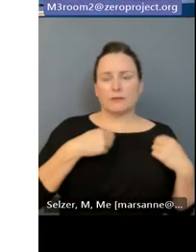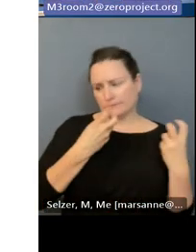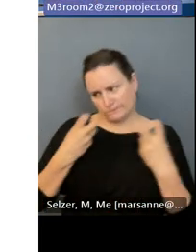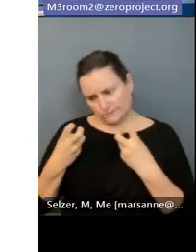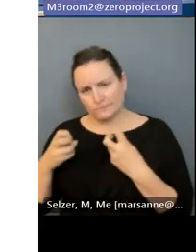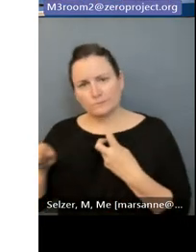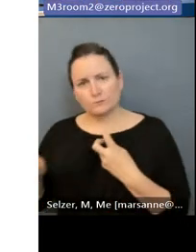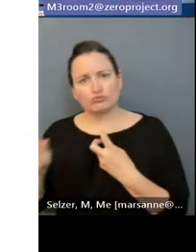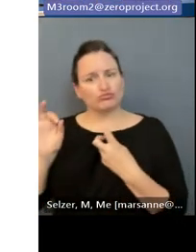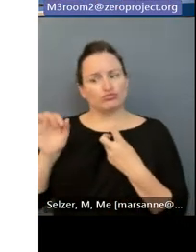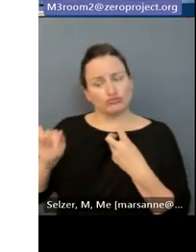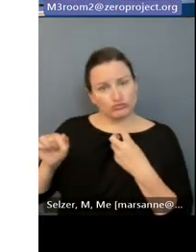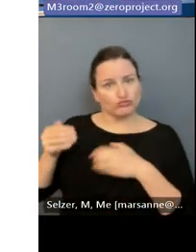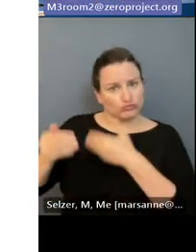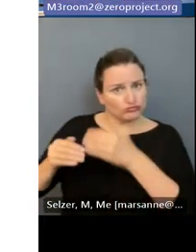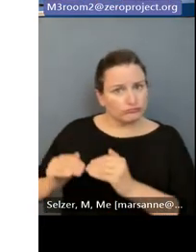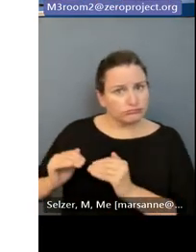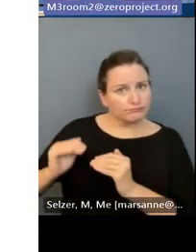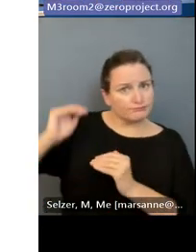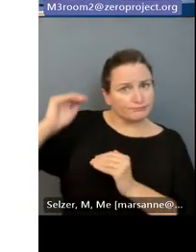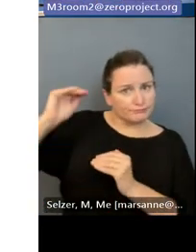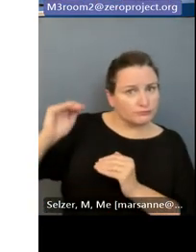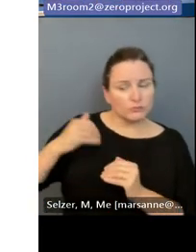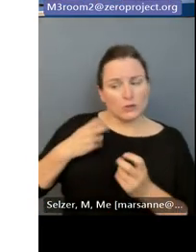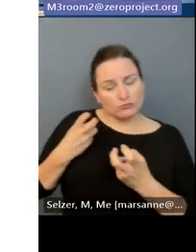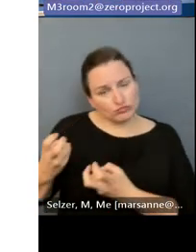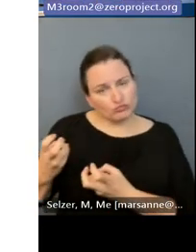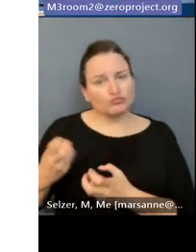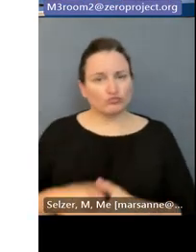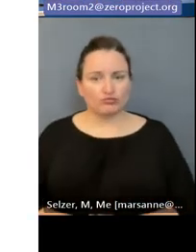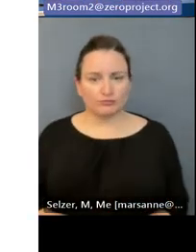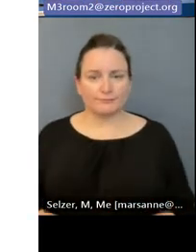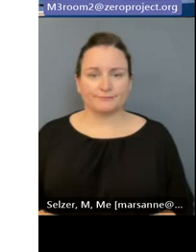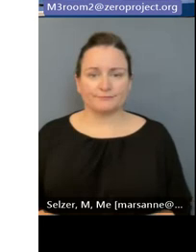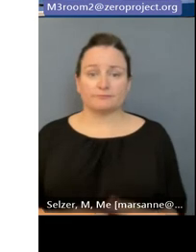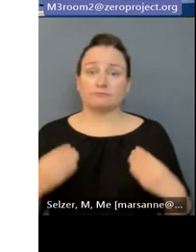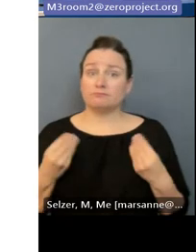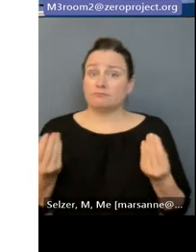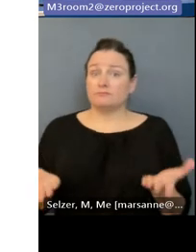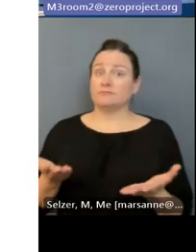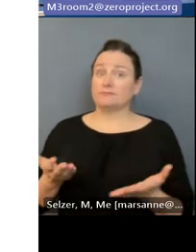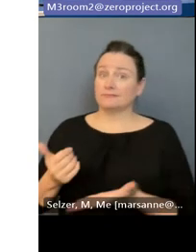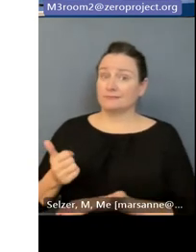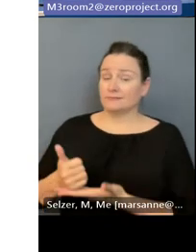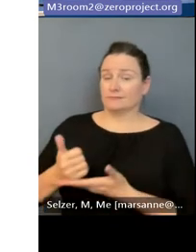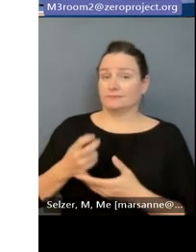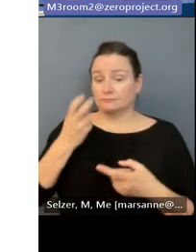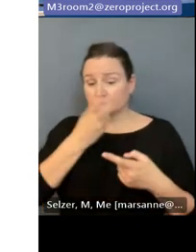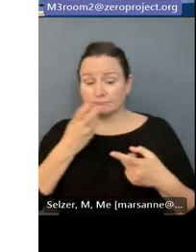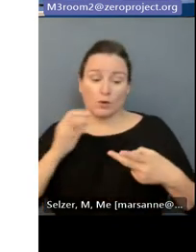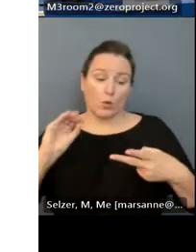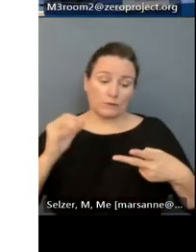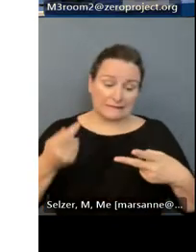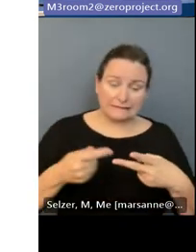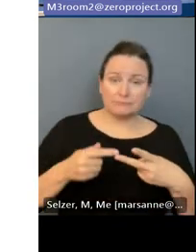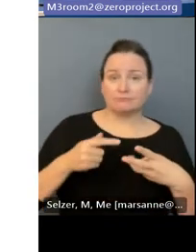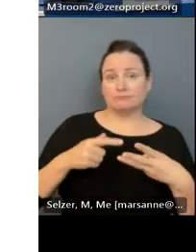So these are the few therapies that we provide. You can see occupational therapists, speech therapists, psychologists, and special educators.